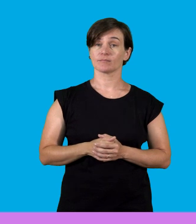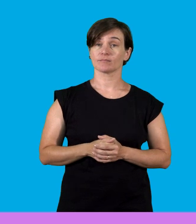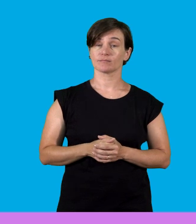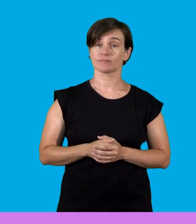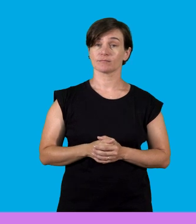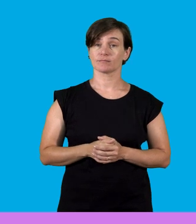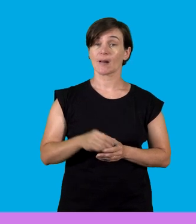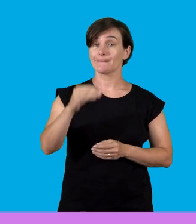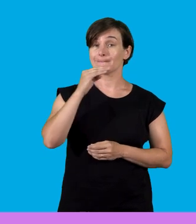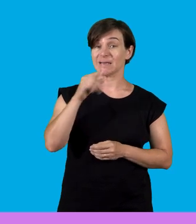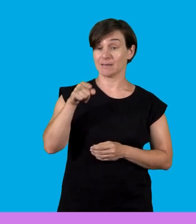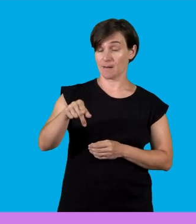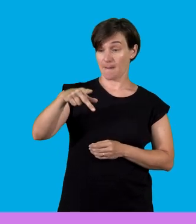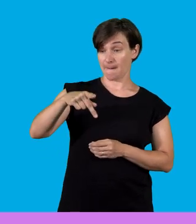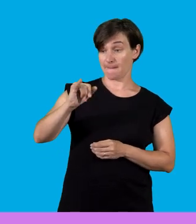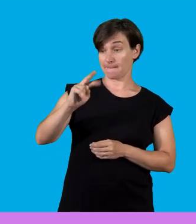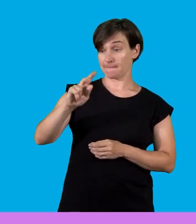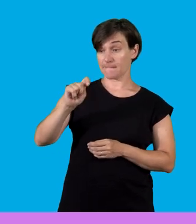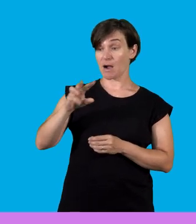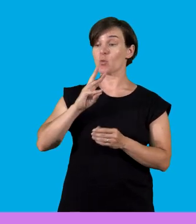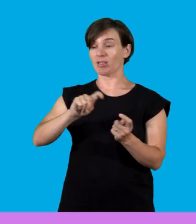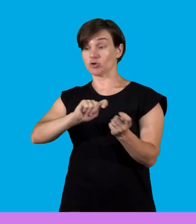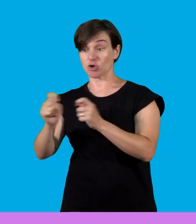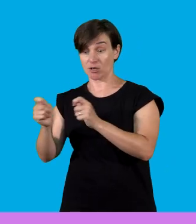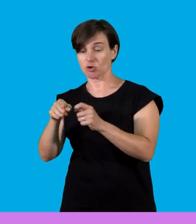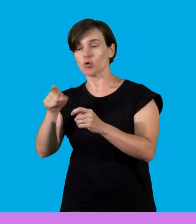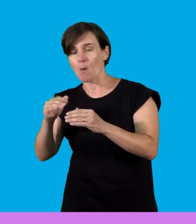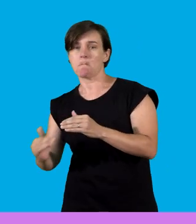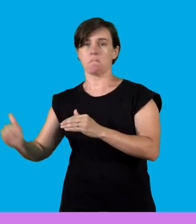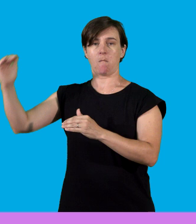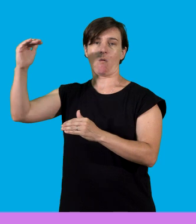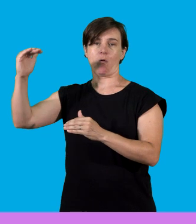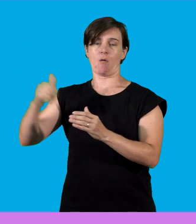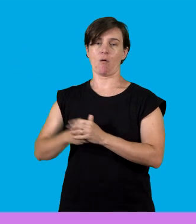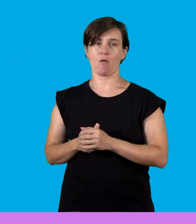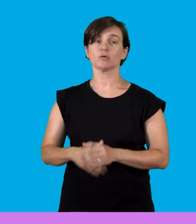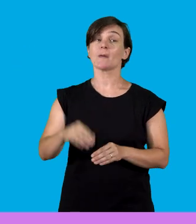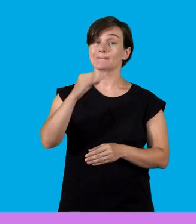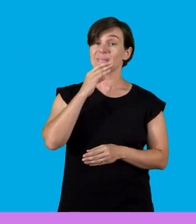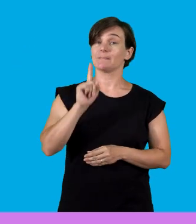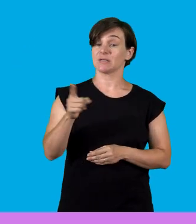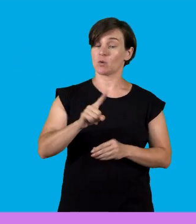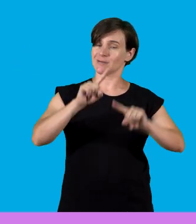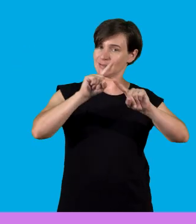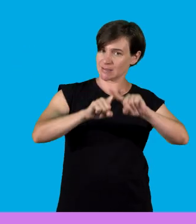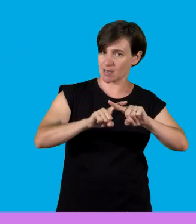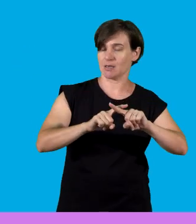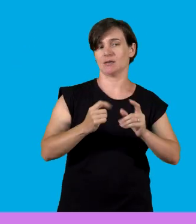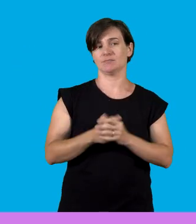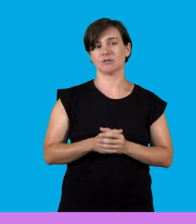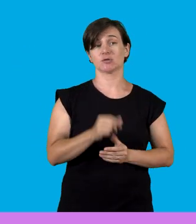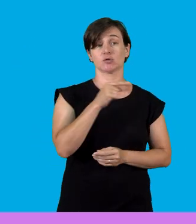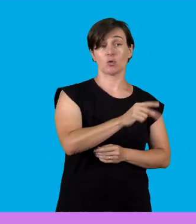pints will become more. So therefore we're going to say he orders 2 times the